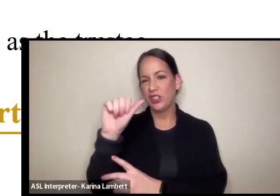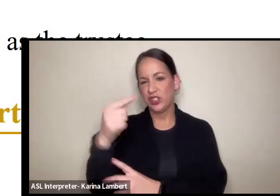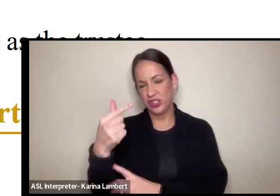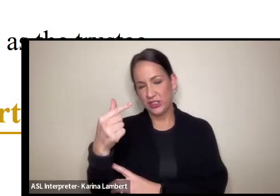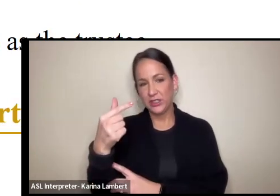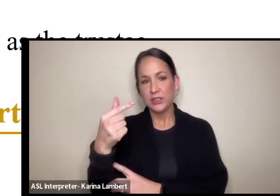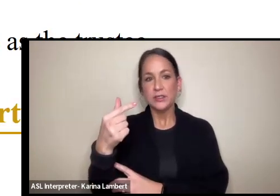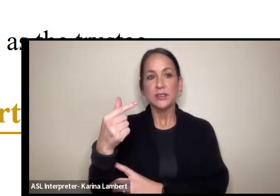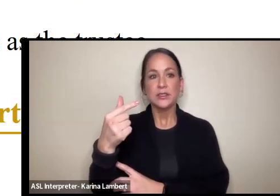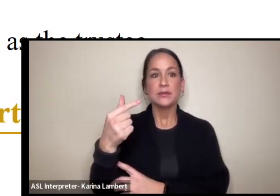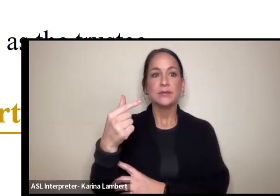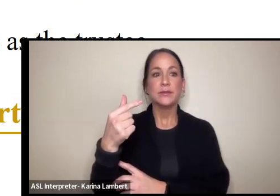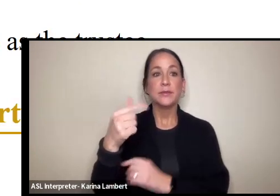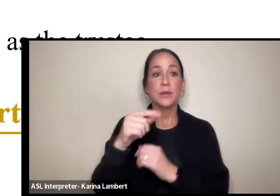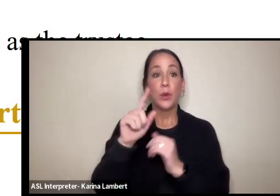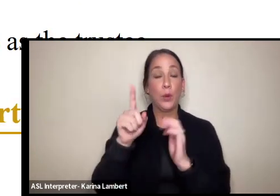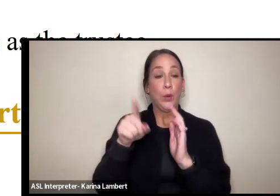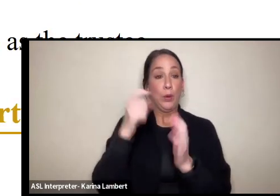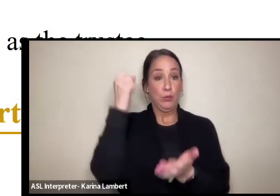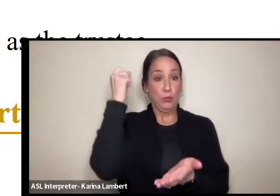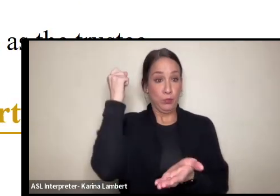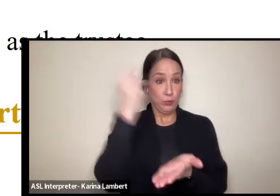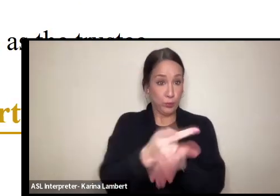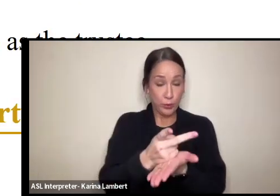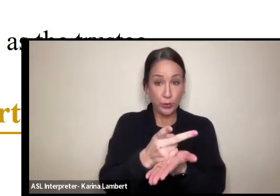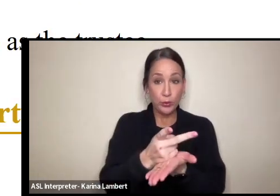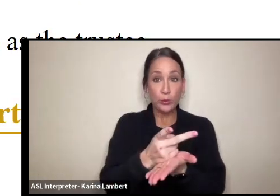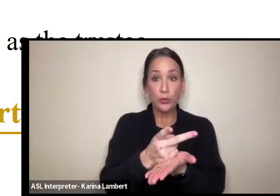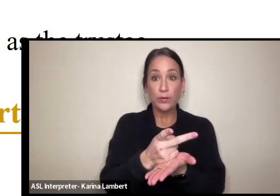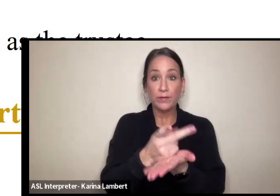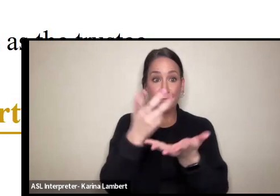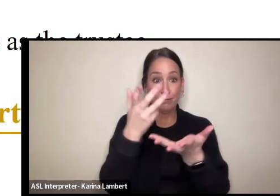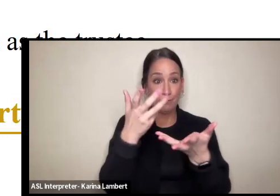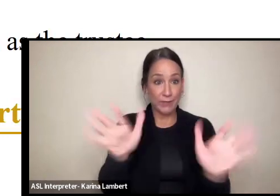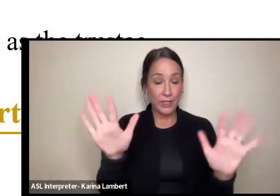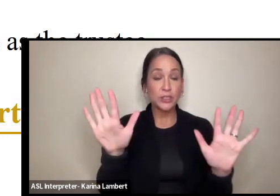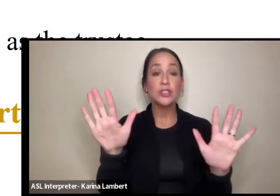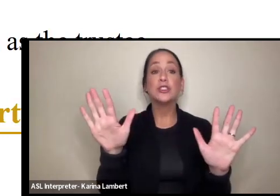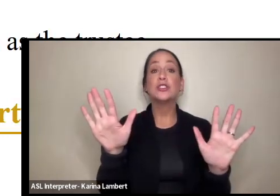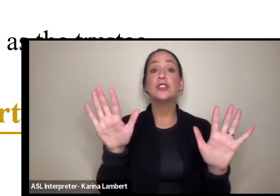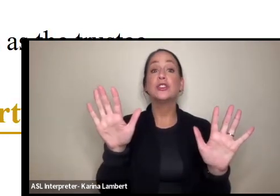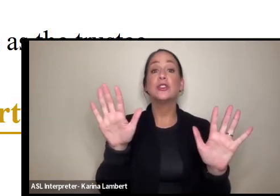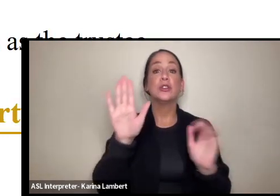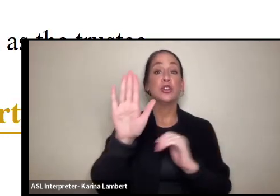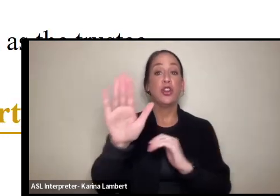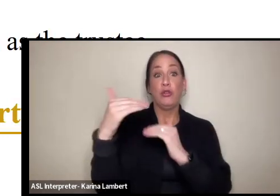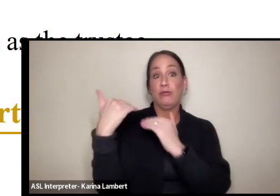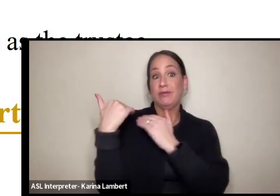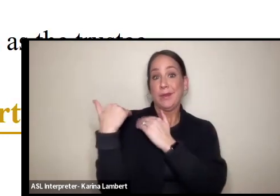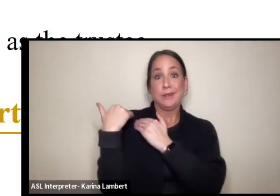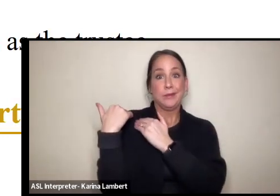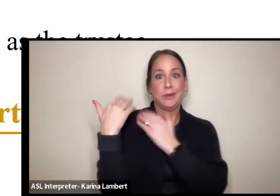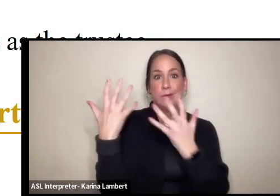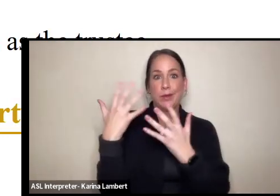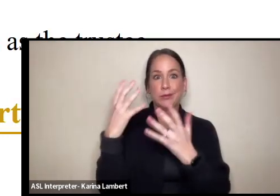that is approved and they put their stamp of approval on it, then your job is to find a trustee.